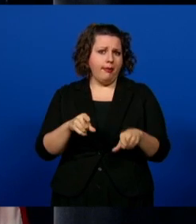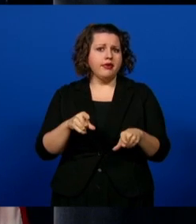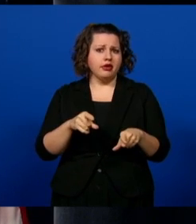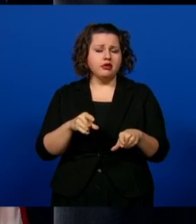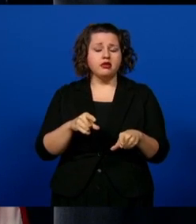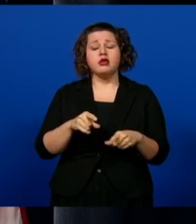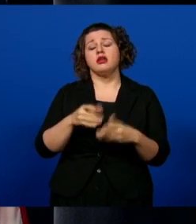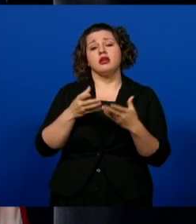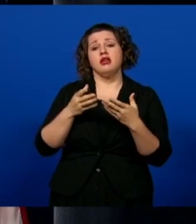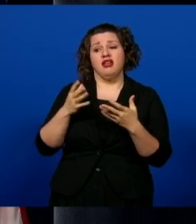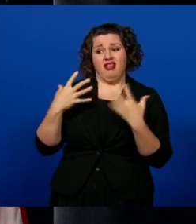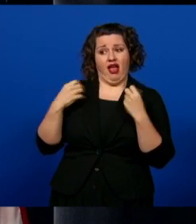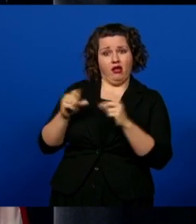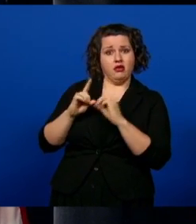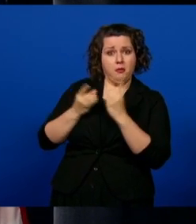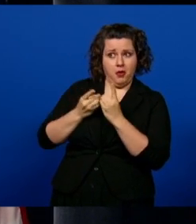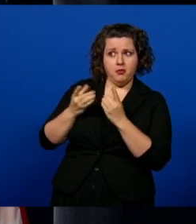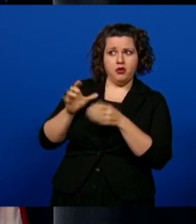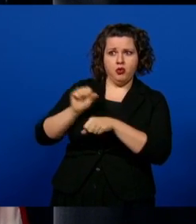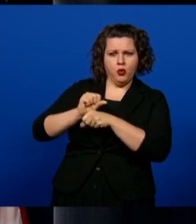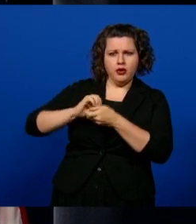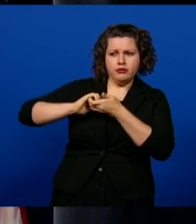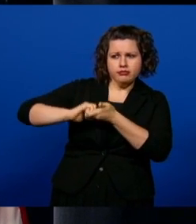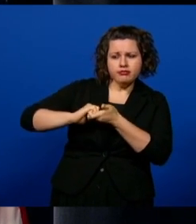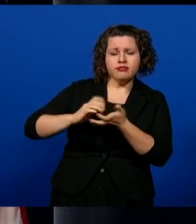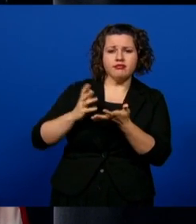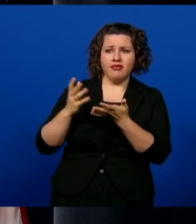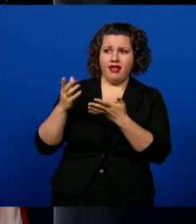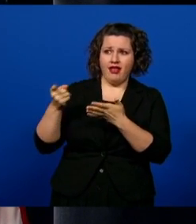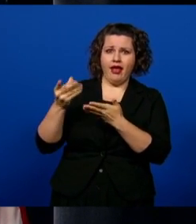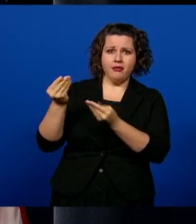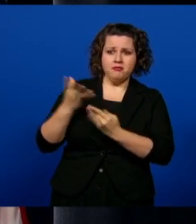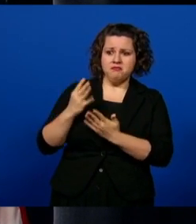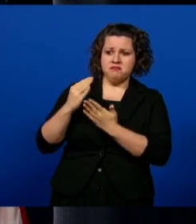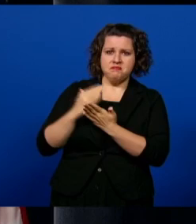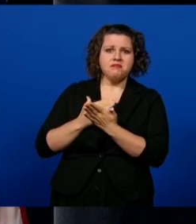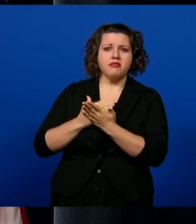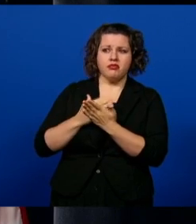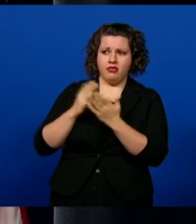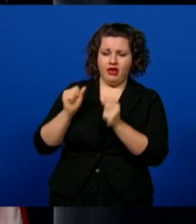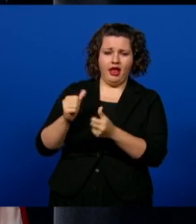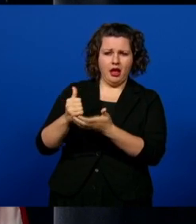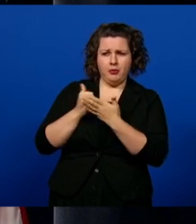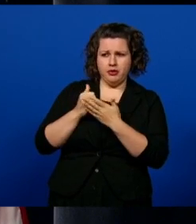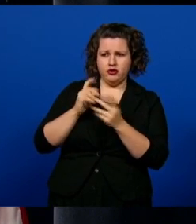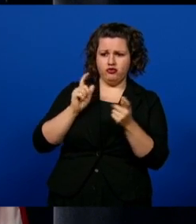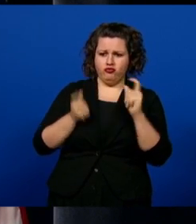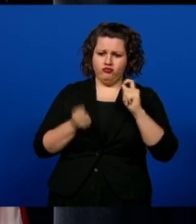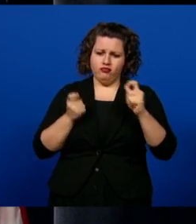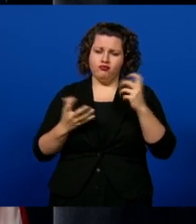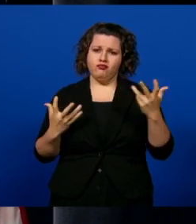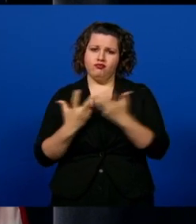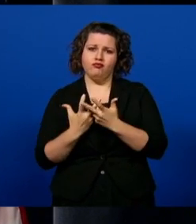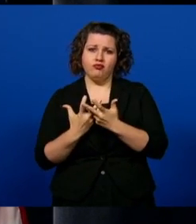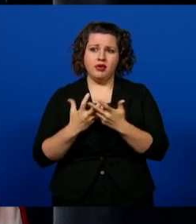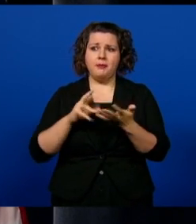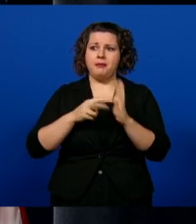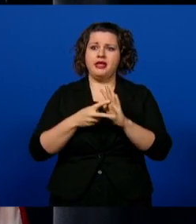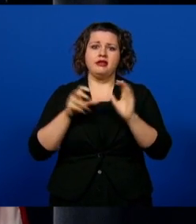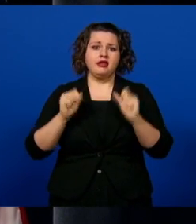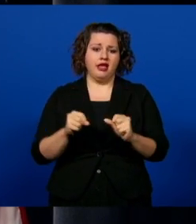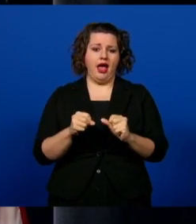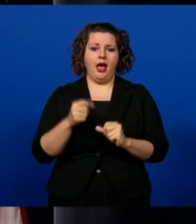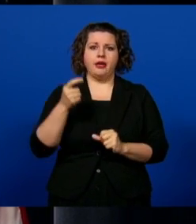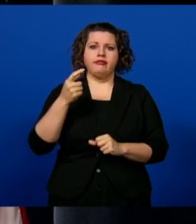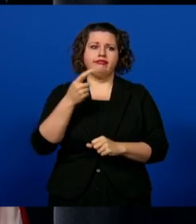closely with public health, and we're getting guidance that allows us to make changes if need be, allows us to go to a hybrid model, to